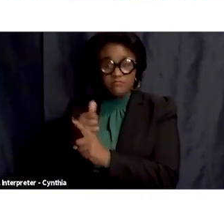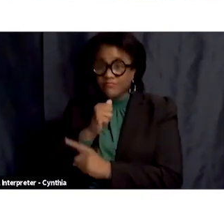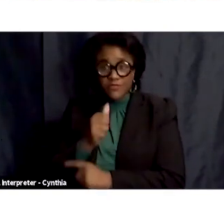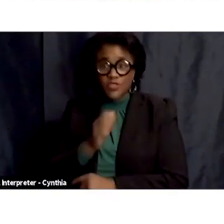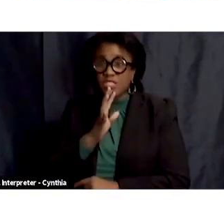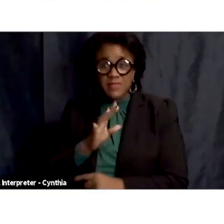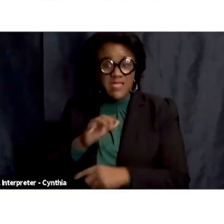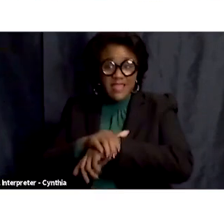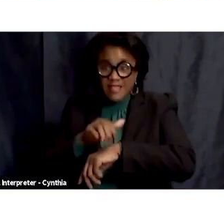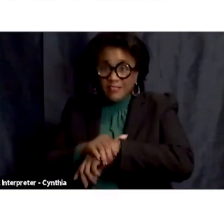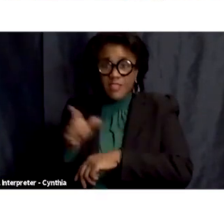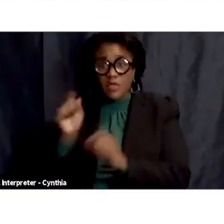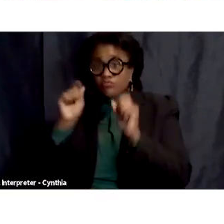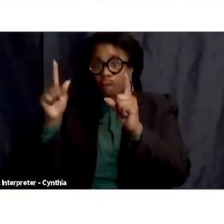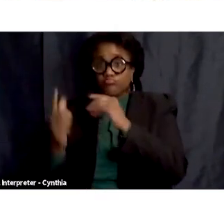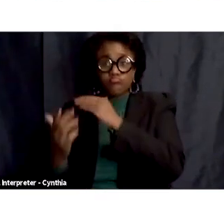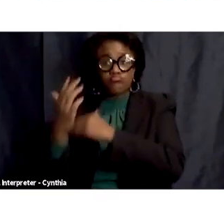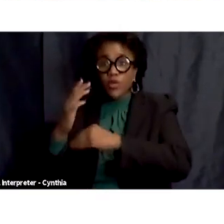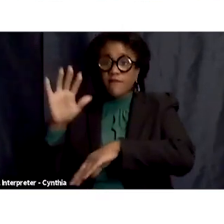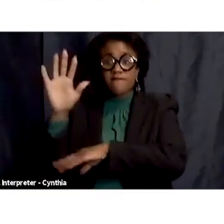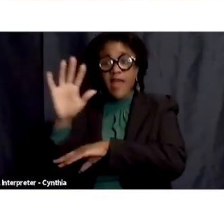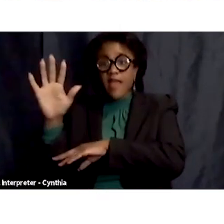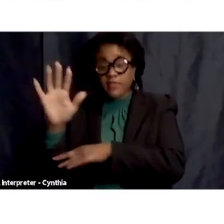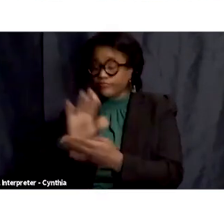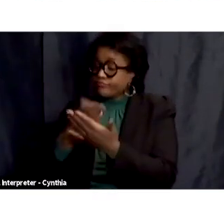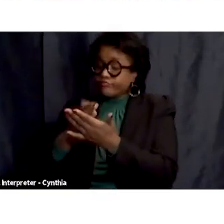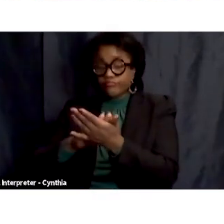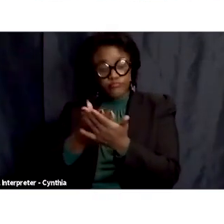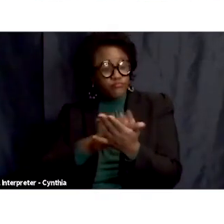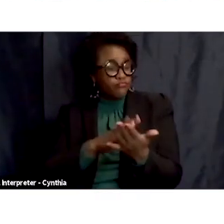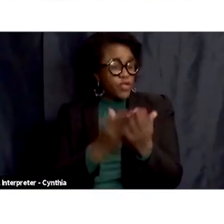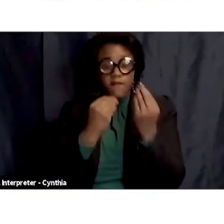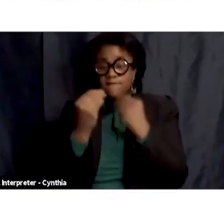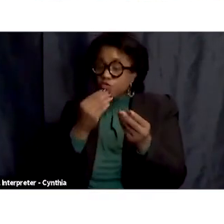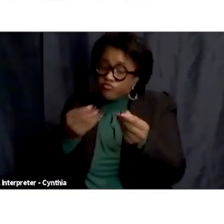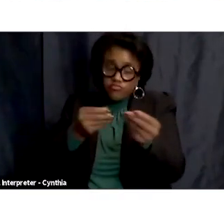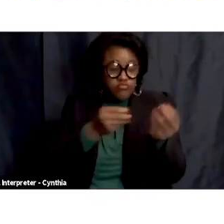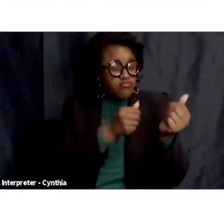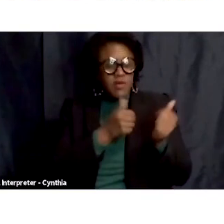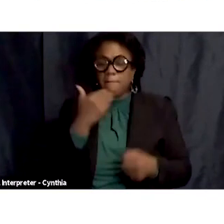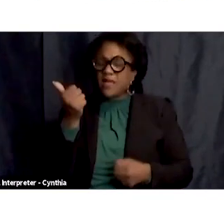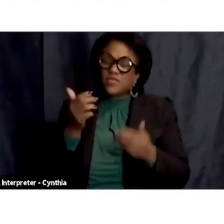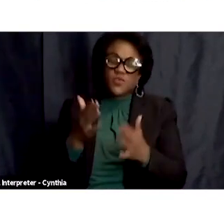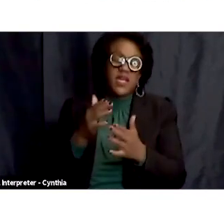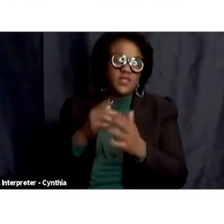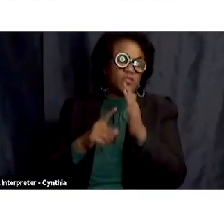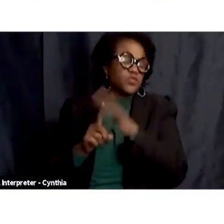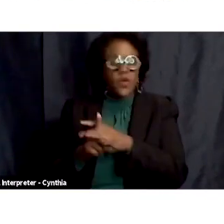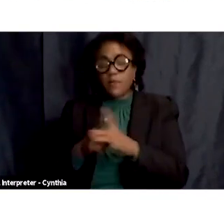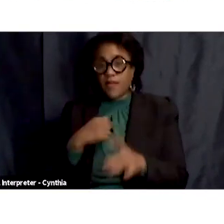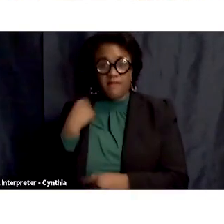didn't say a word. They would just wake up at 5 in the morning and start fixing food for everyone. And it was like one of the best gestures and ways of showing up that I've ever